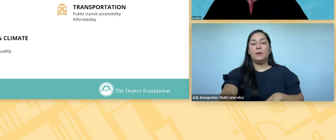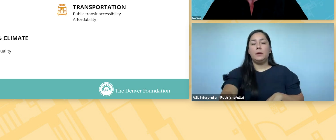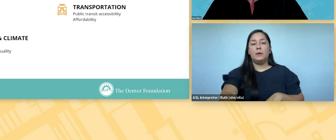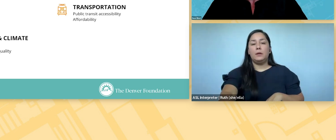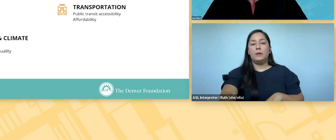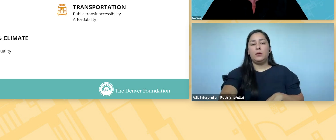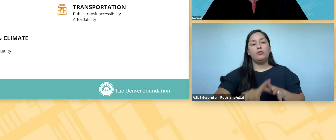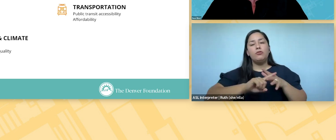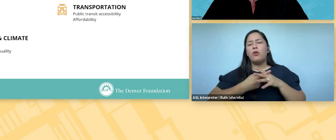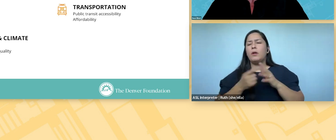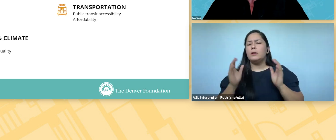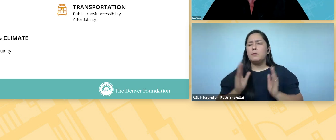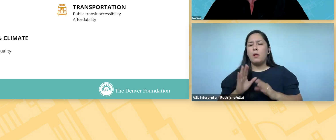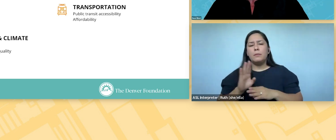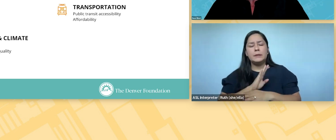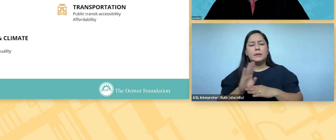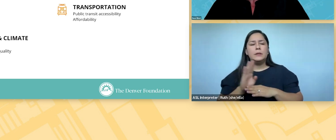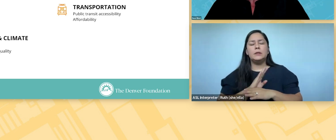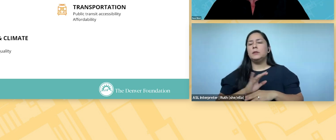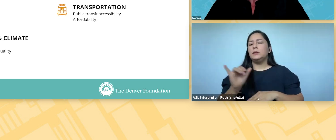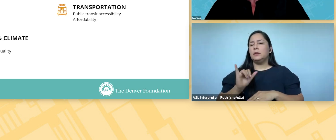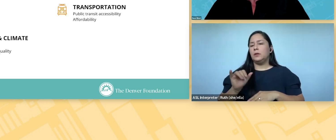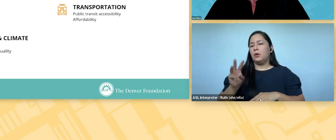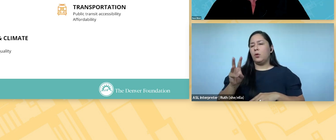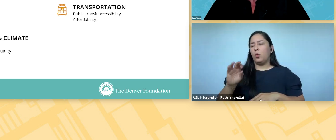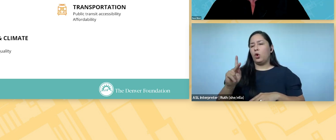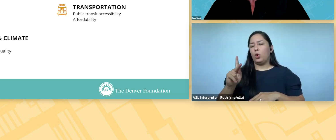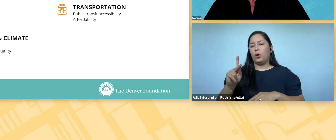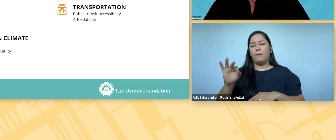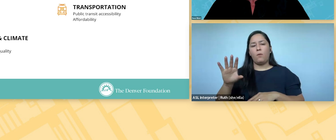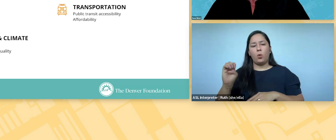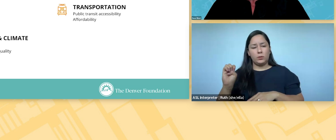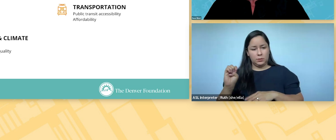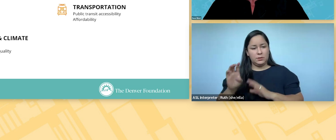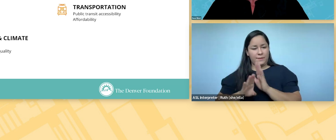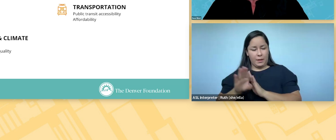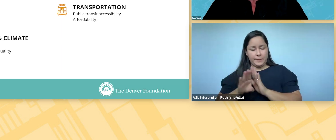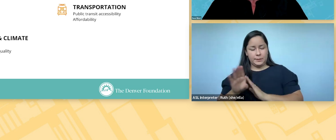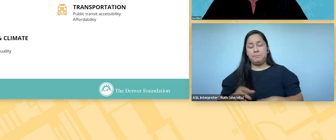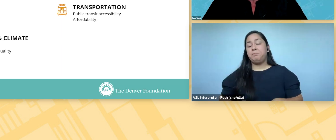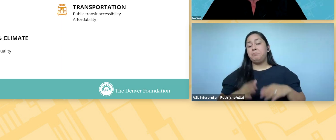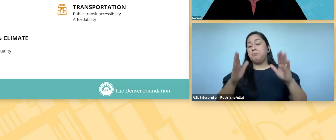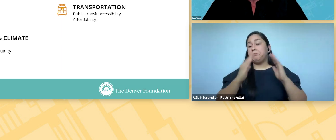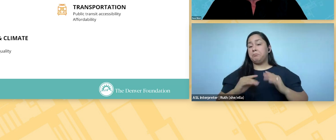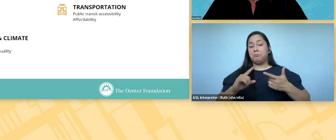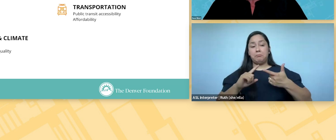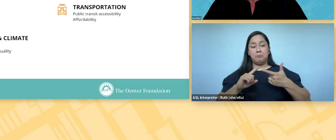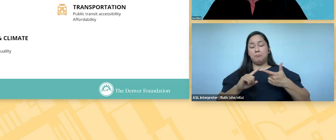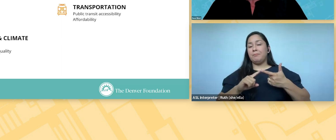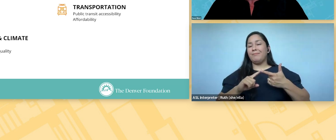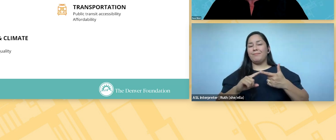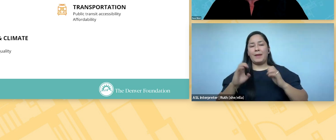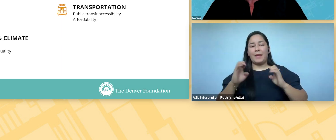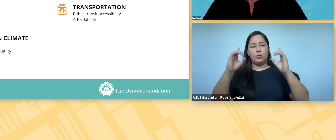small businesses, as well as workforce development. Education with a focus on